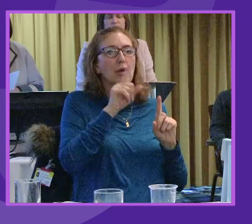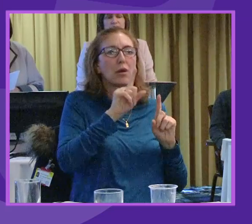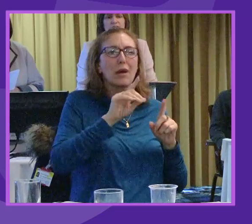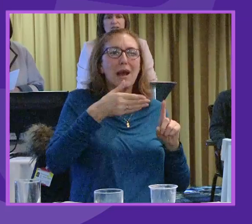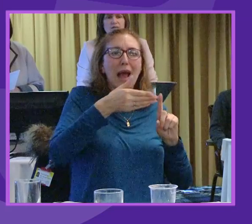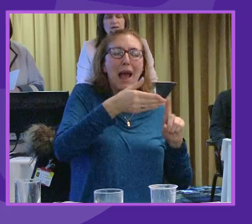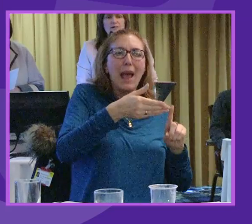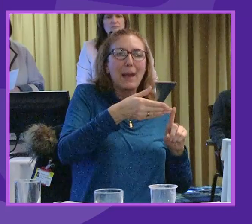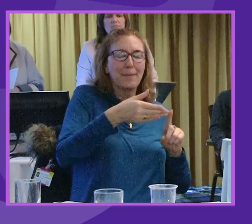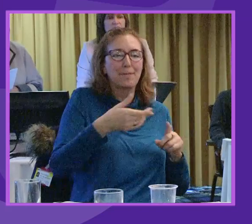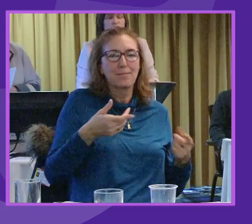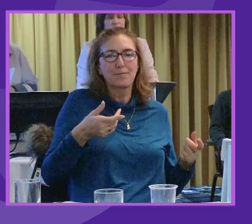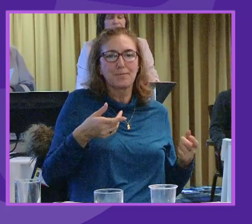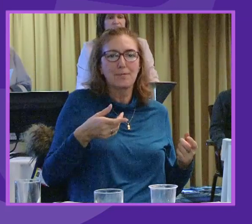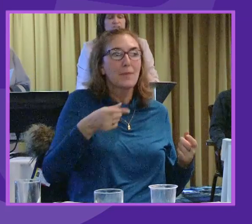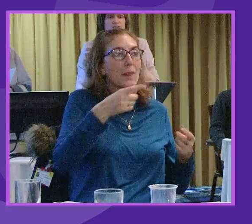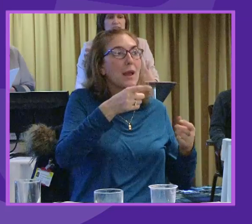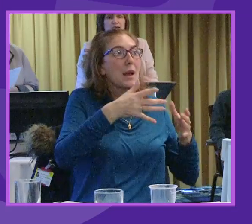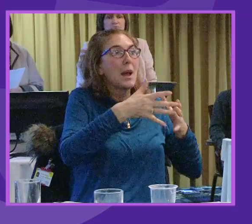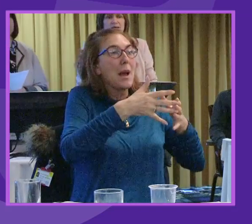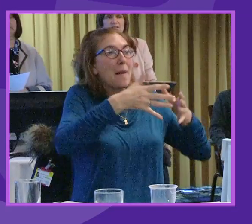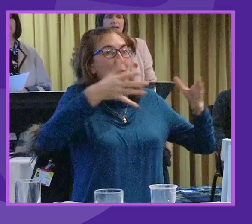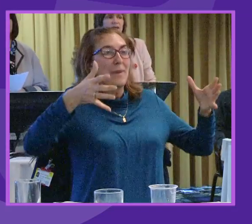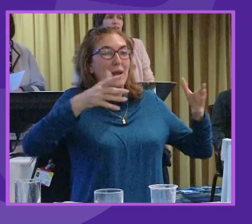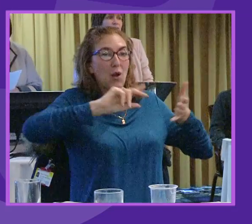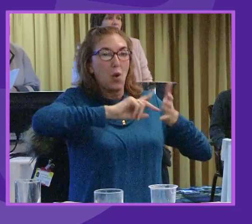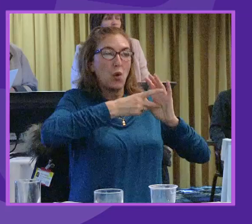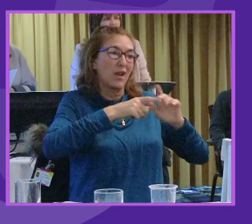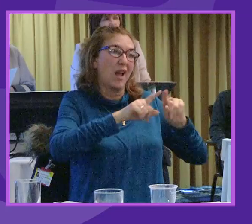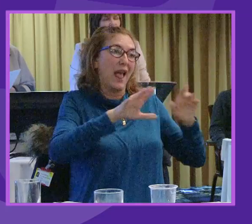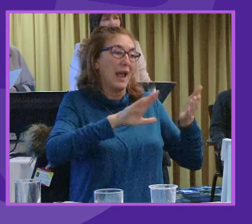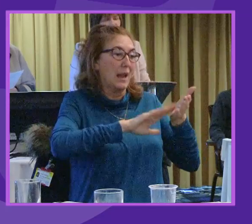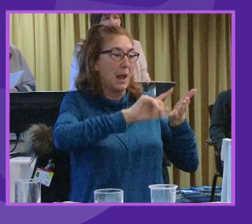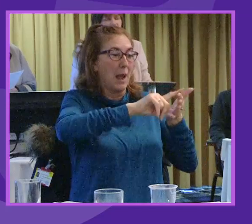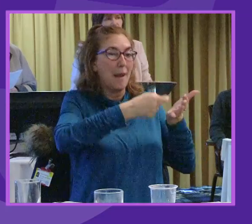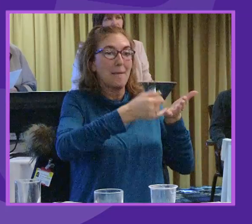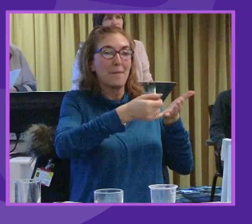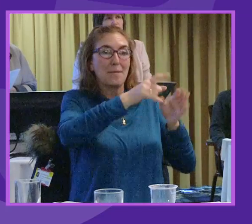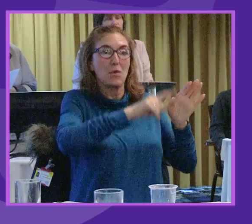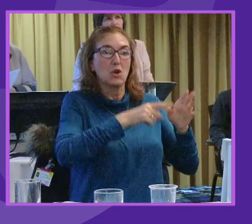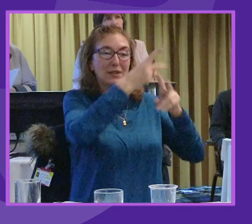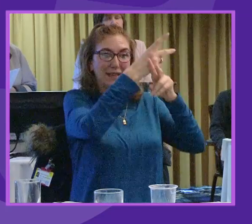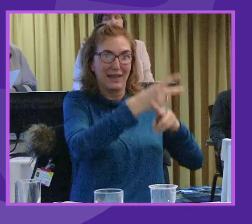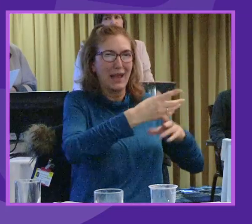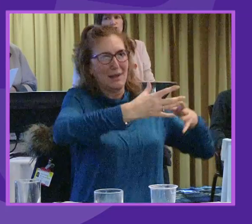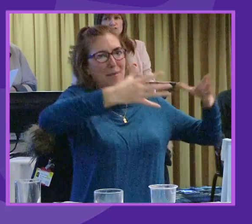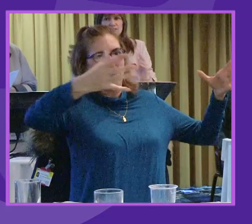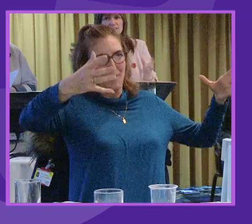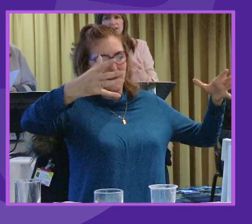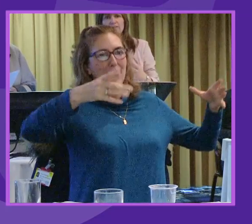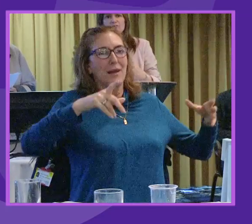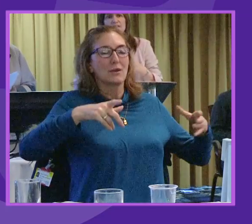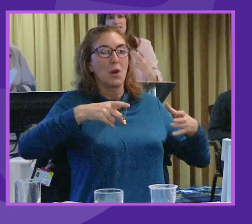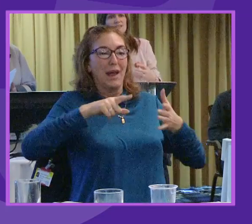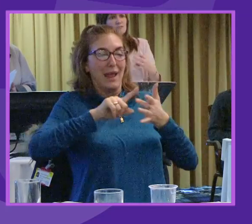Change. So ImROC is trying to work with big organisations like Mersey to help it